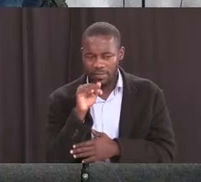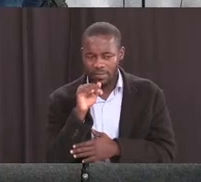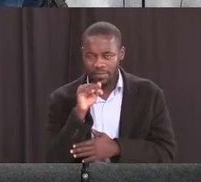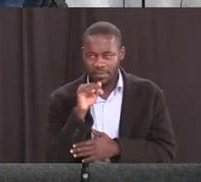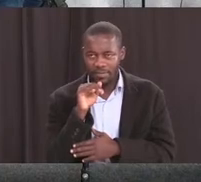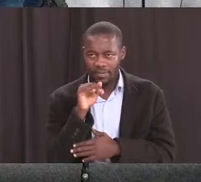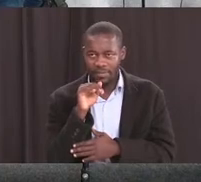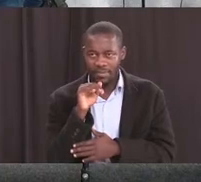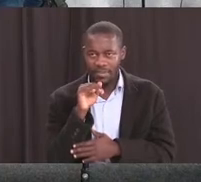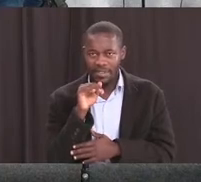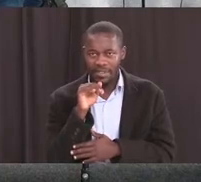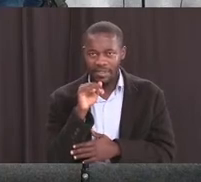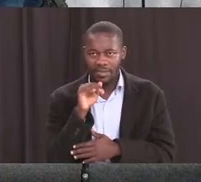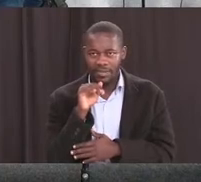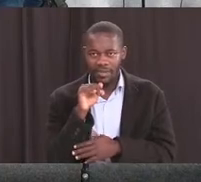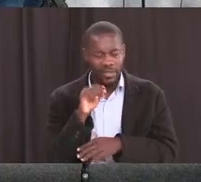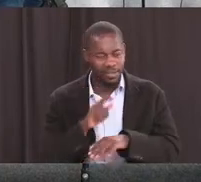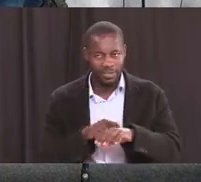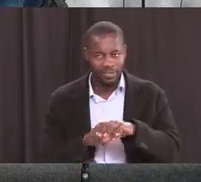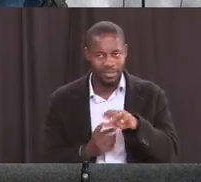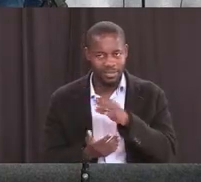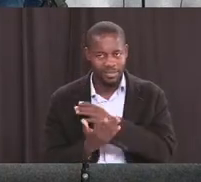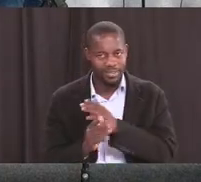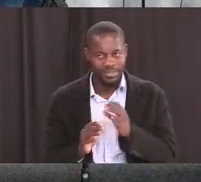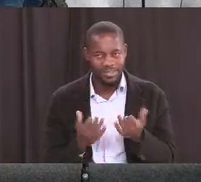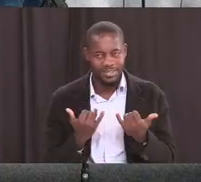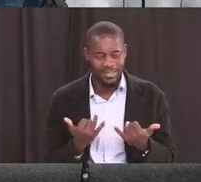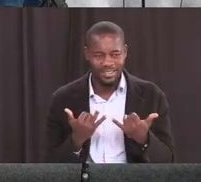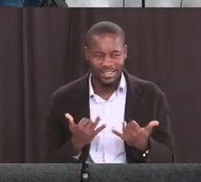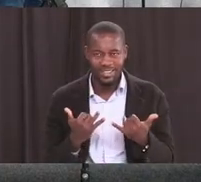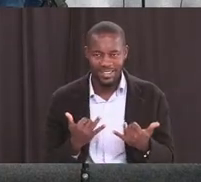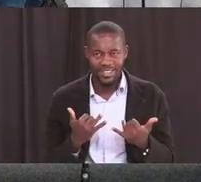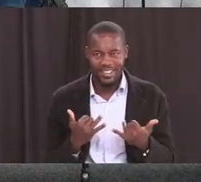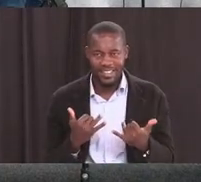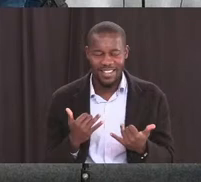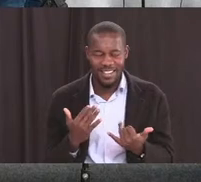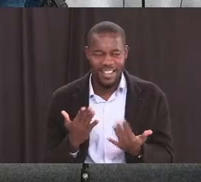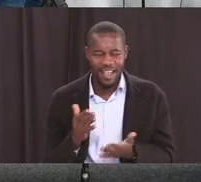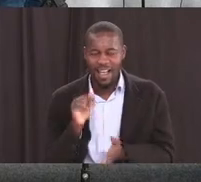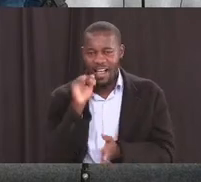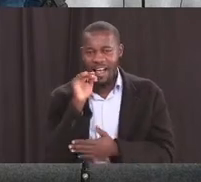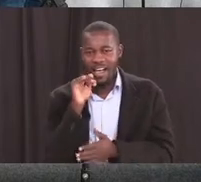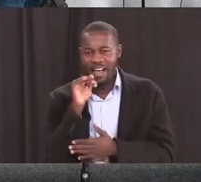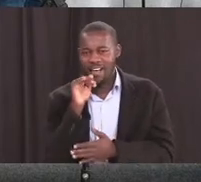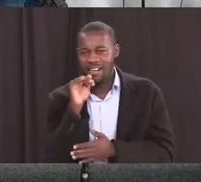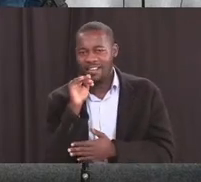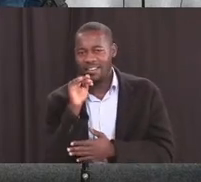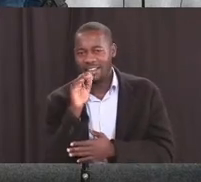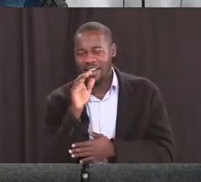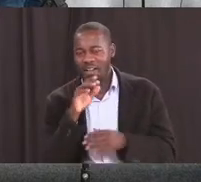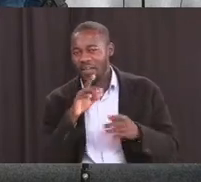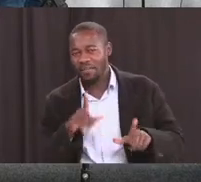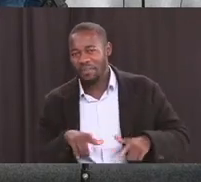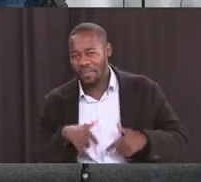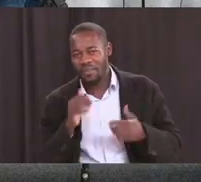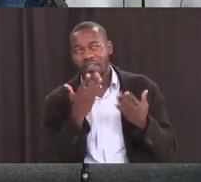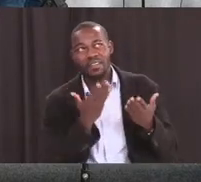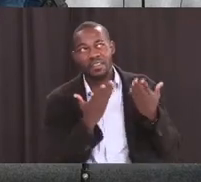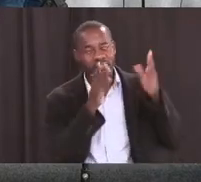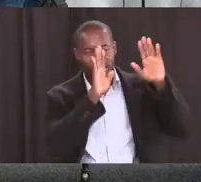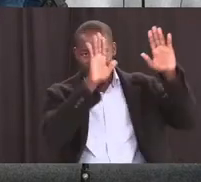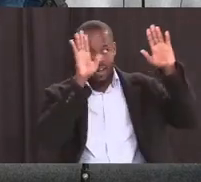life. And this morning, where else can we go? You have the words of life. We come to you in our brokenness, in our